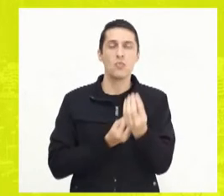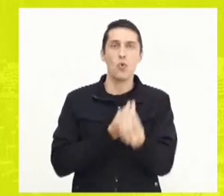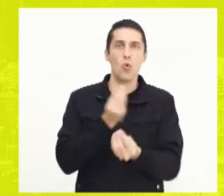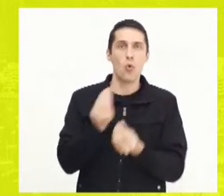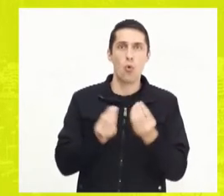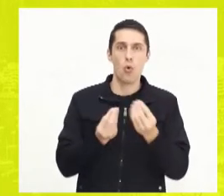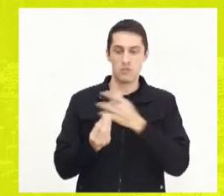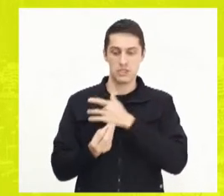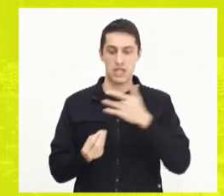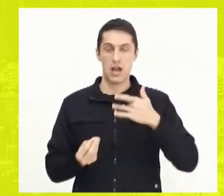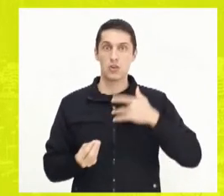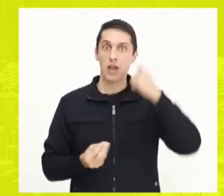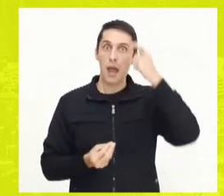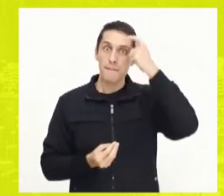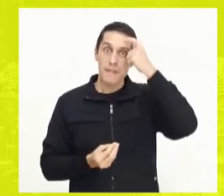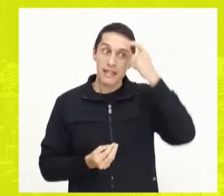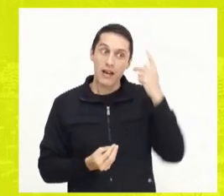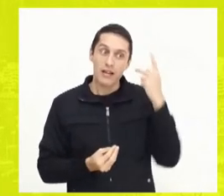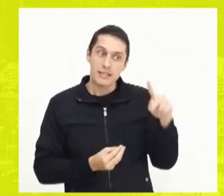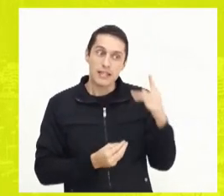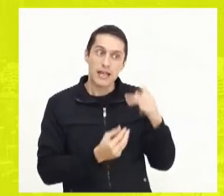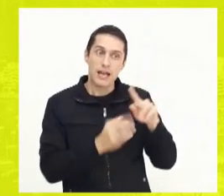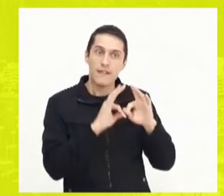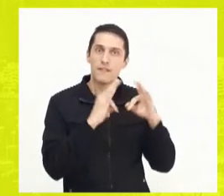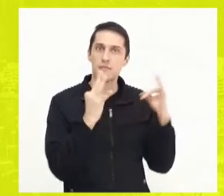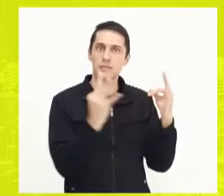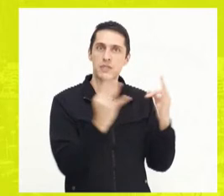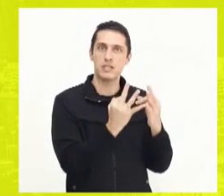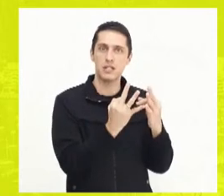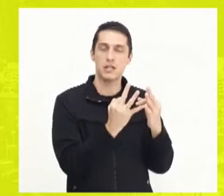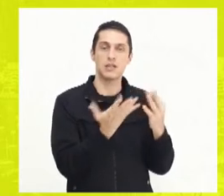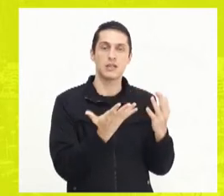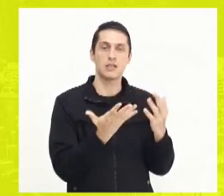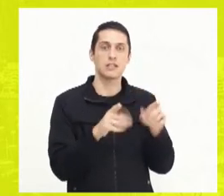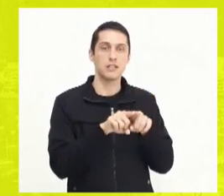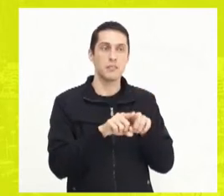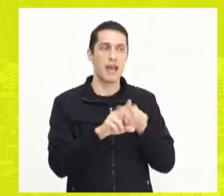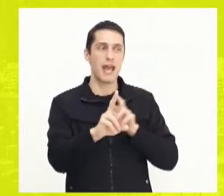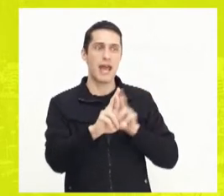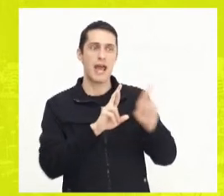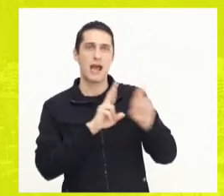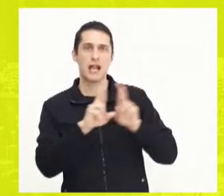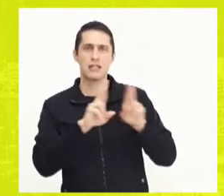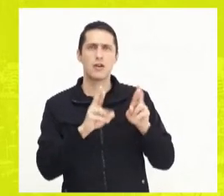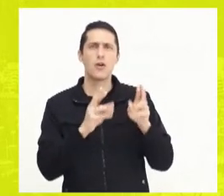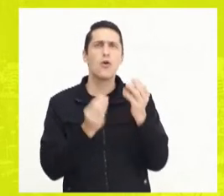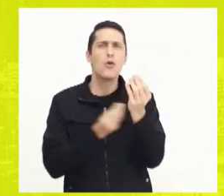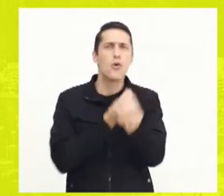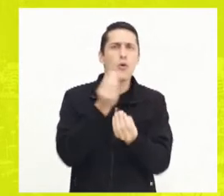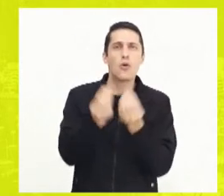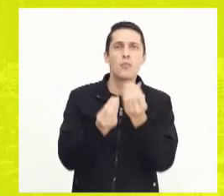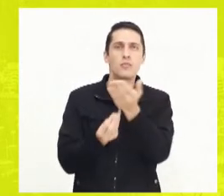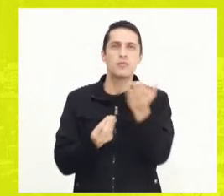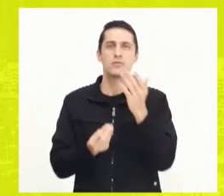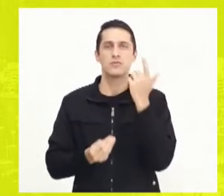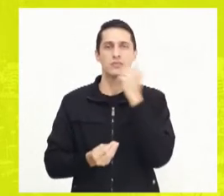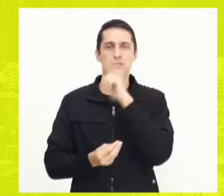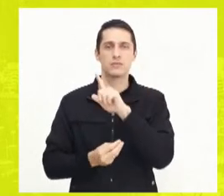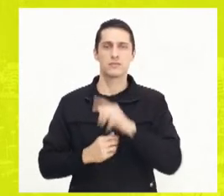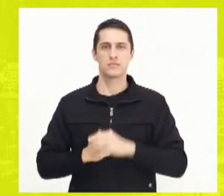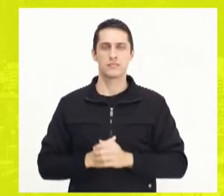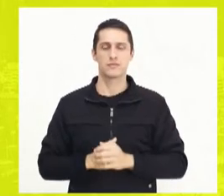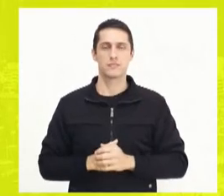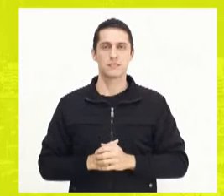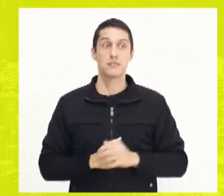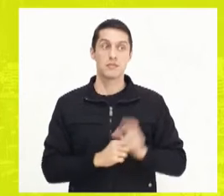how do you deal with the mental health of the family what do you do how do you